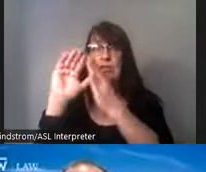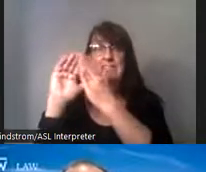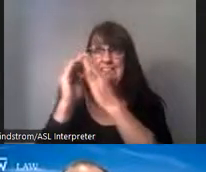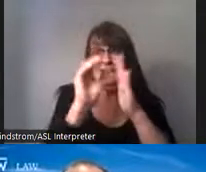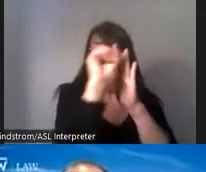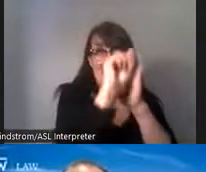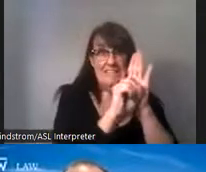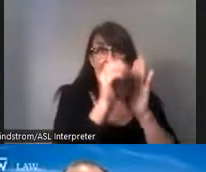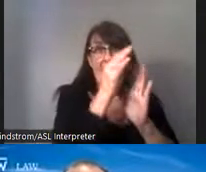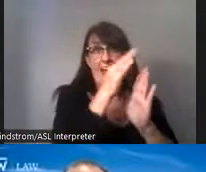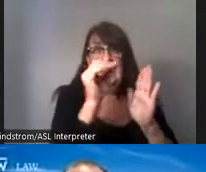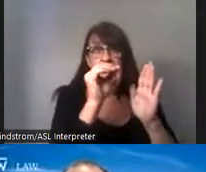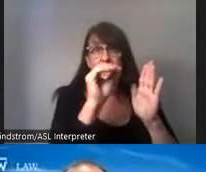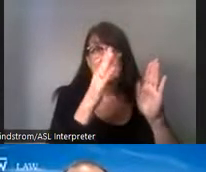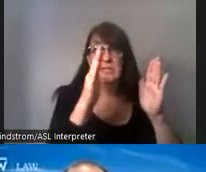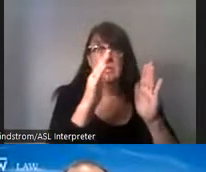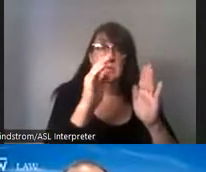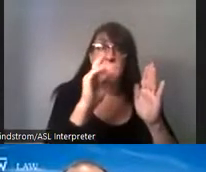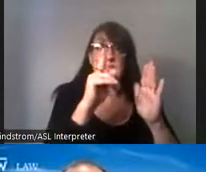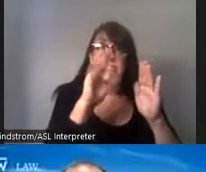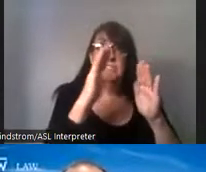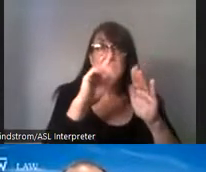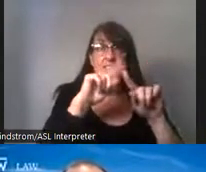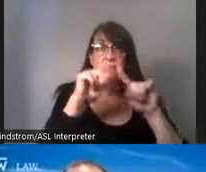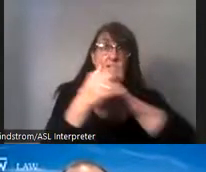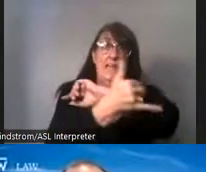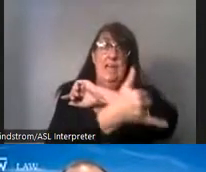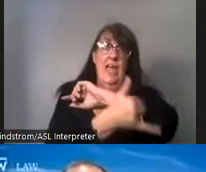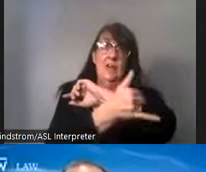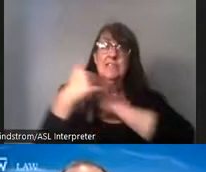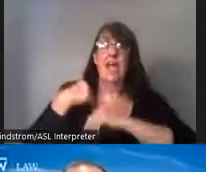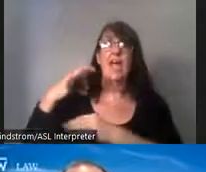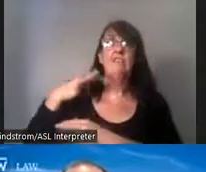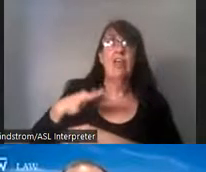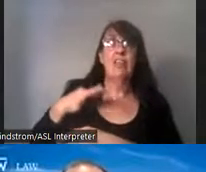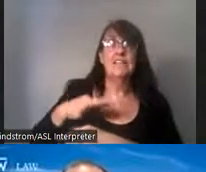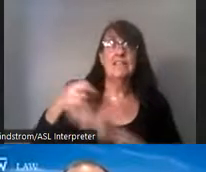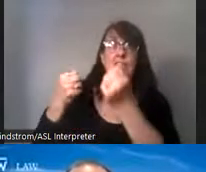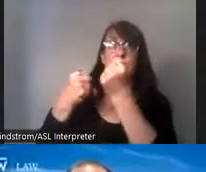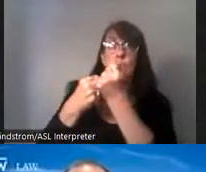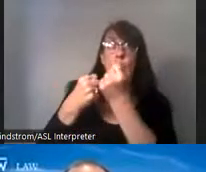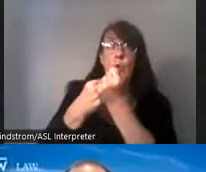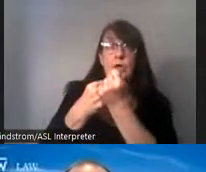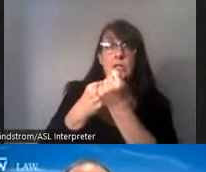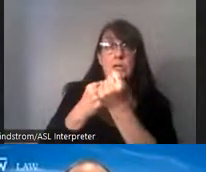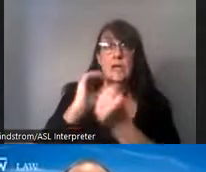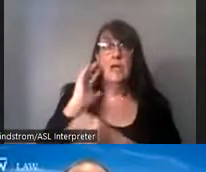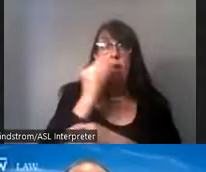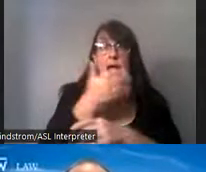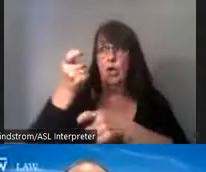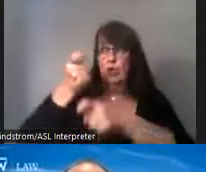states, and municipalities. I also volunteer and support our